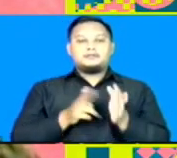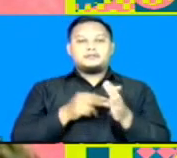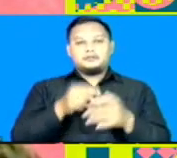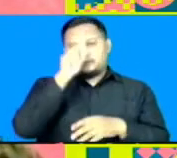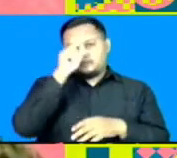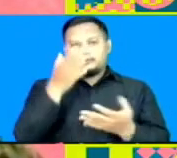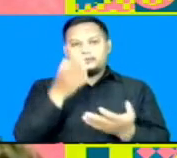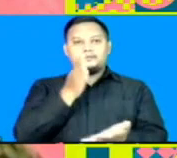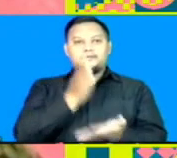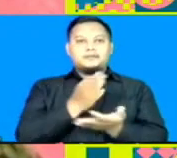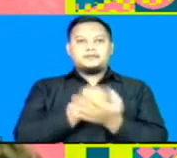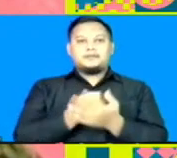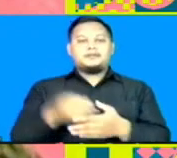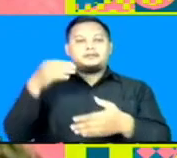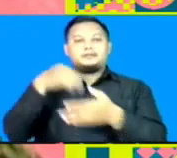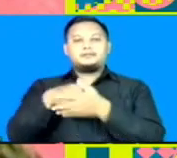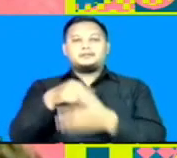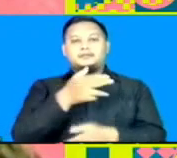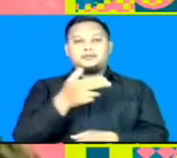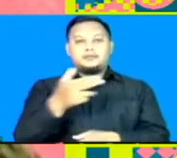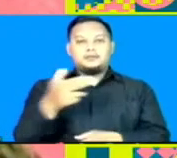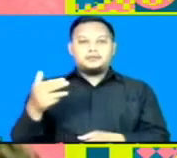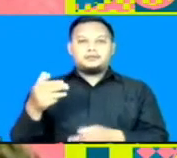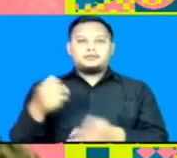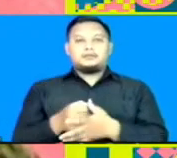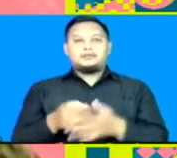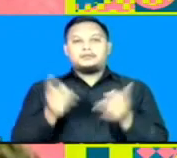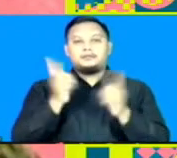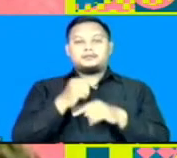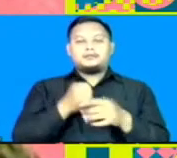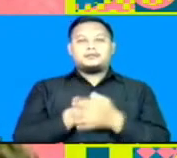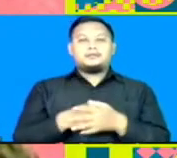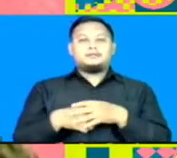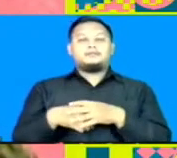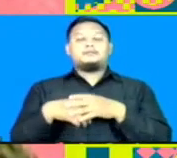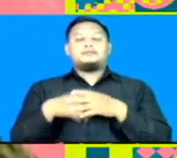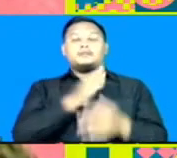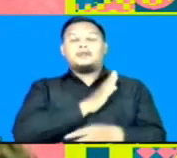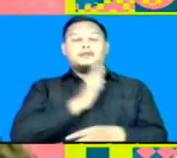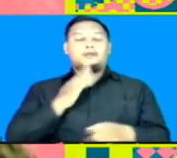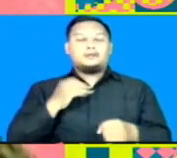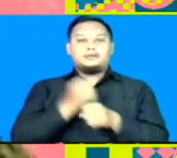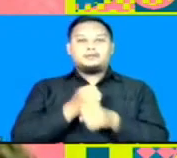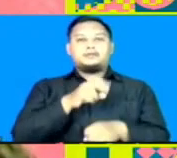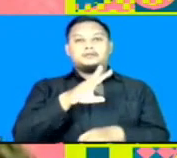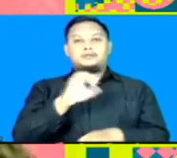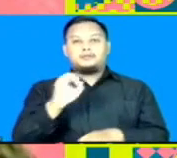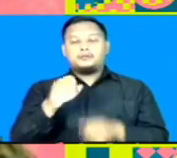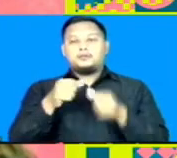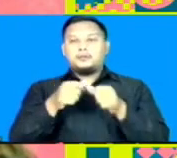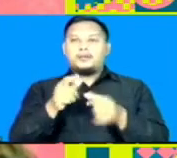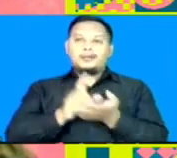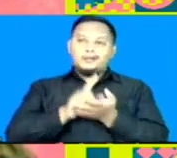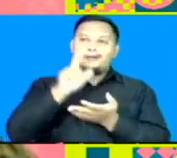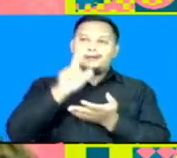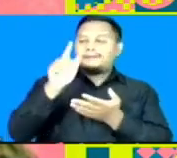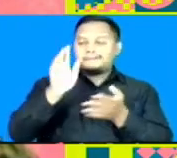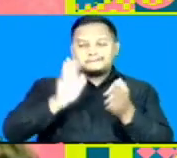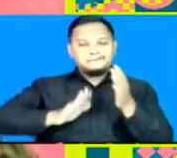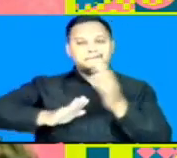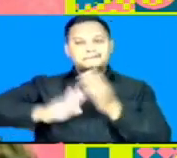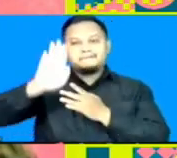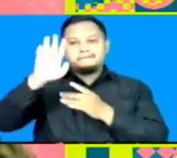presidency toward the SDGs achievement and report the progress of currently active G20 development